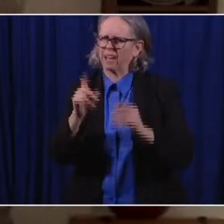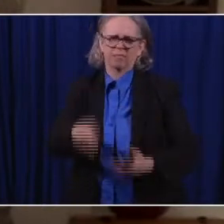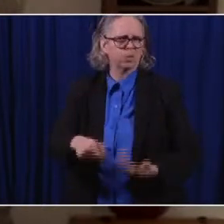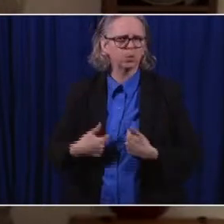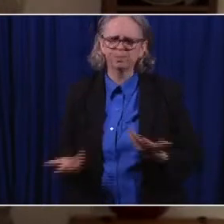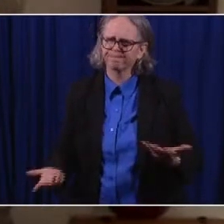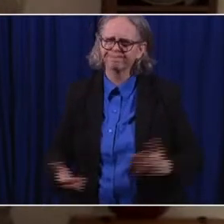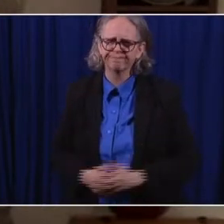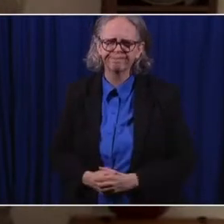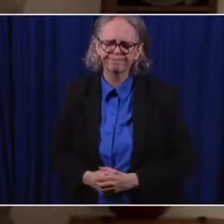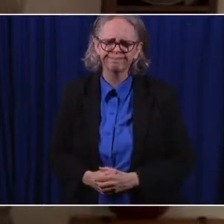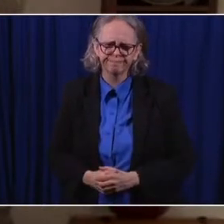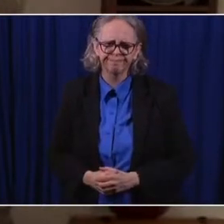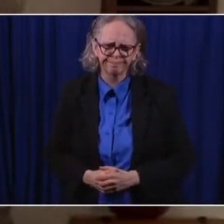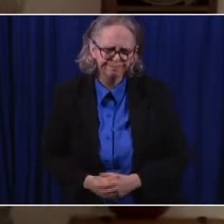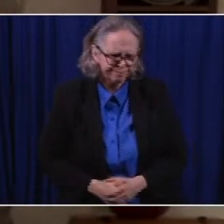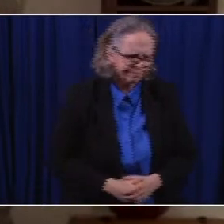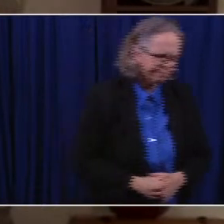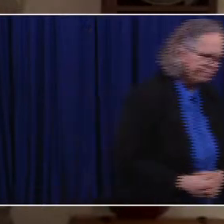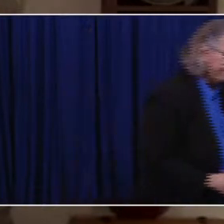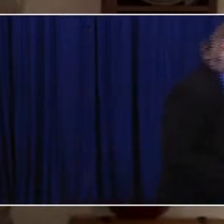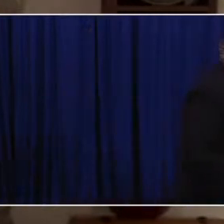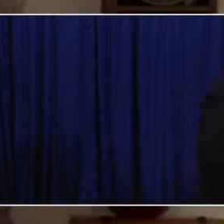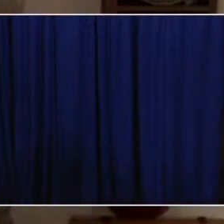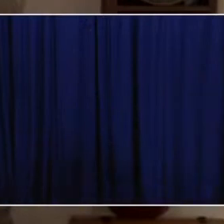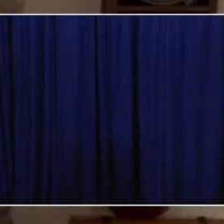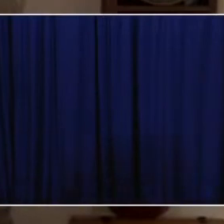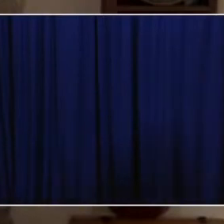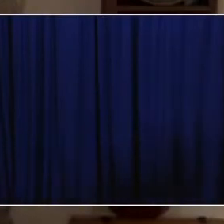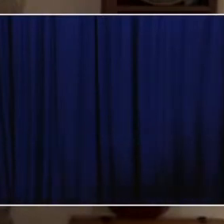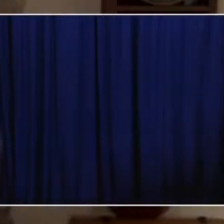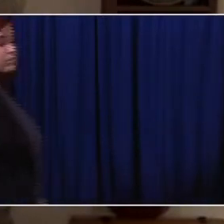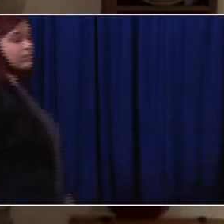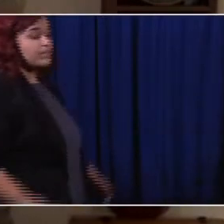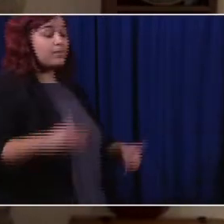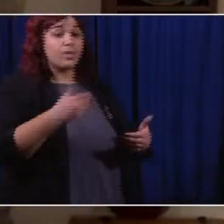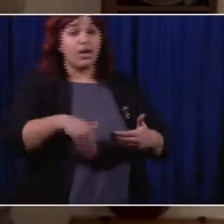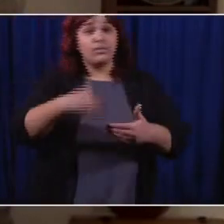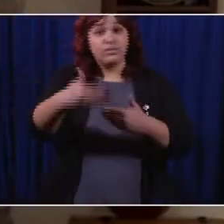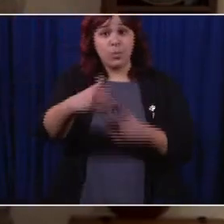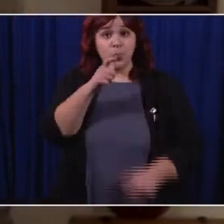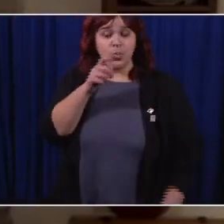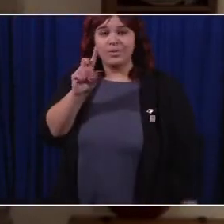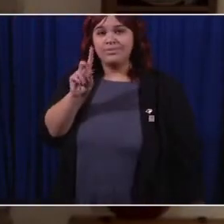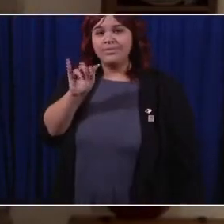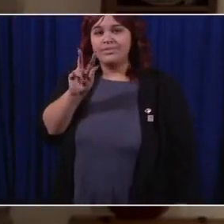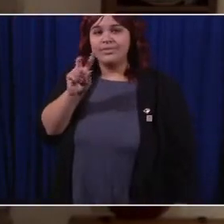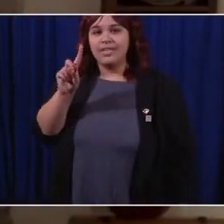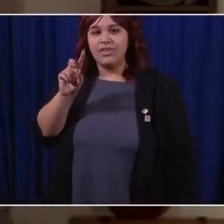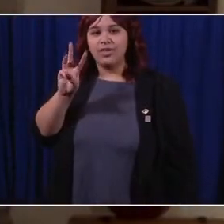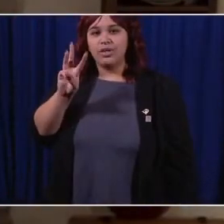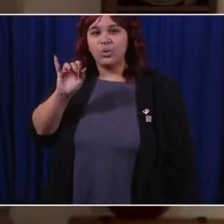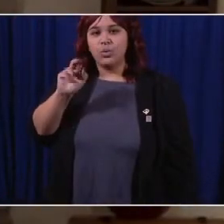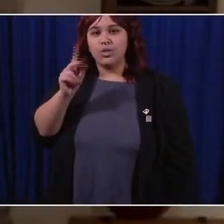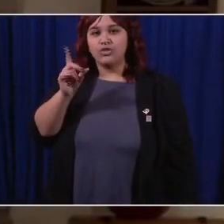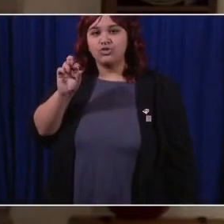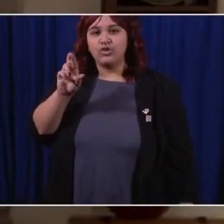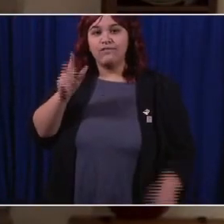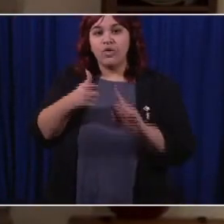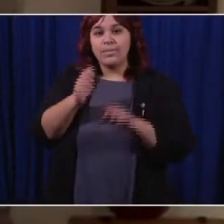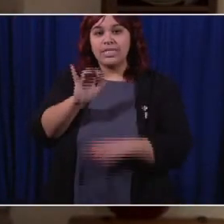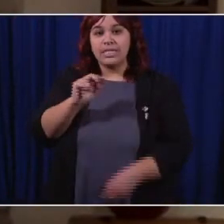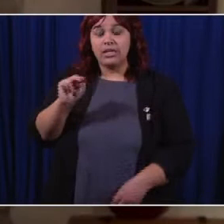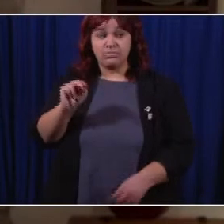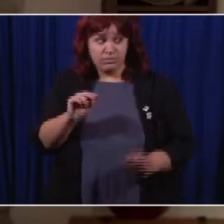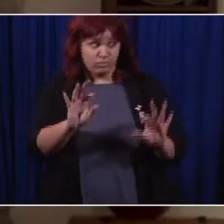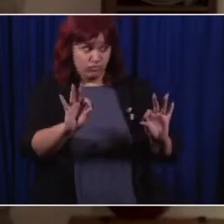Next question is from David Winter at WKRC in Cincinnati. Hi, Governor. Are you able to hear me okay? I can